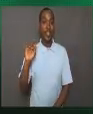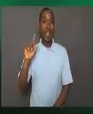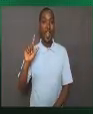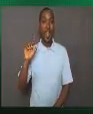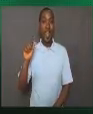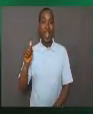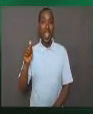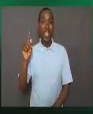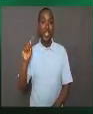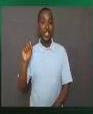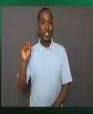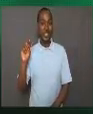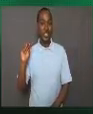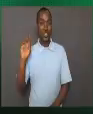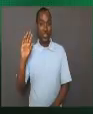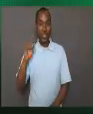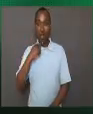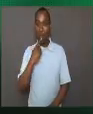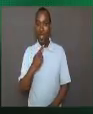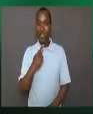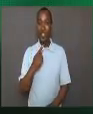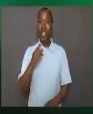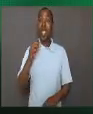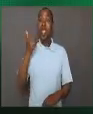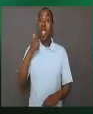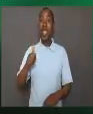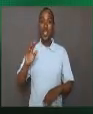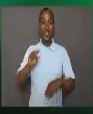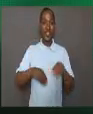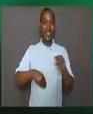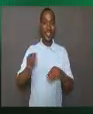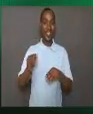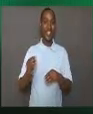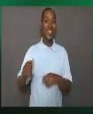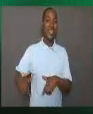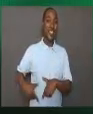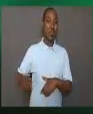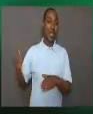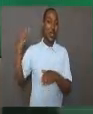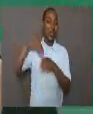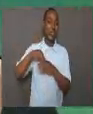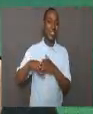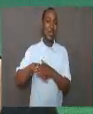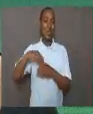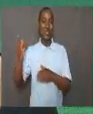Ventilation is the movement of air in and out of the